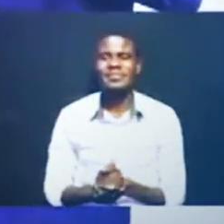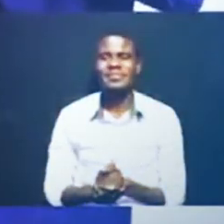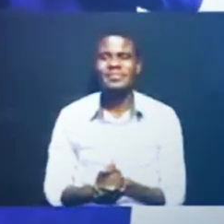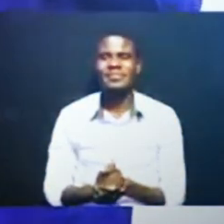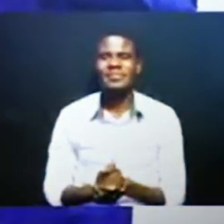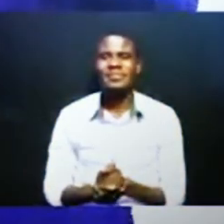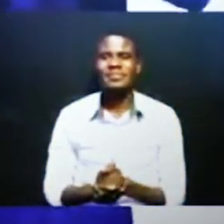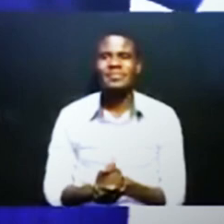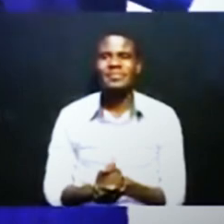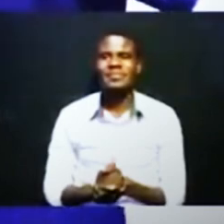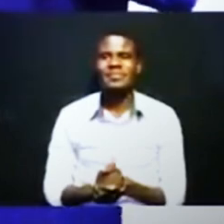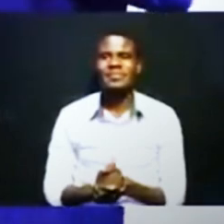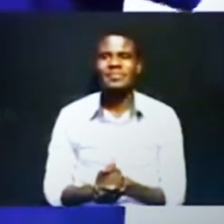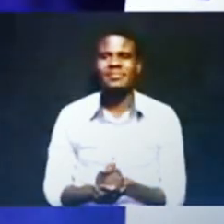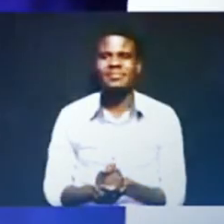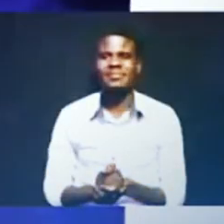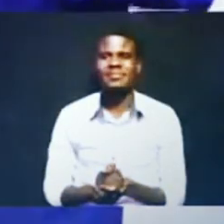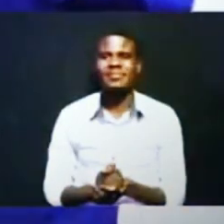Woe